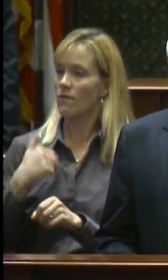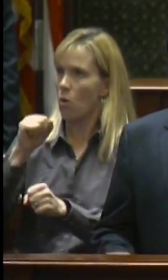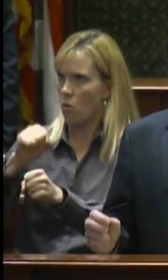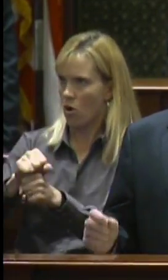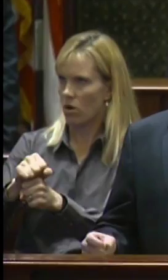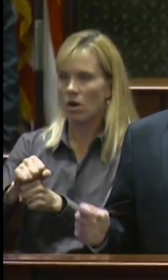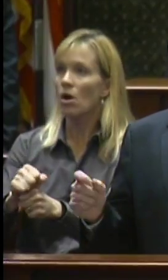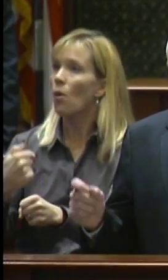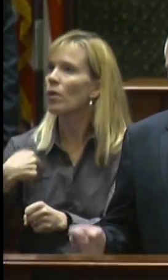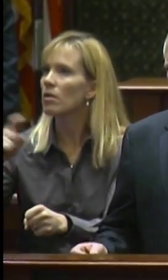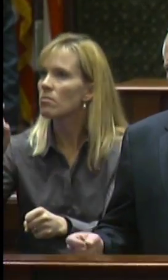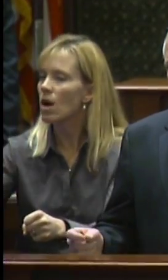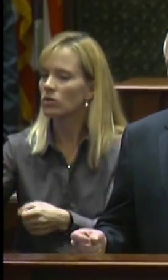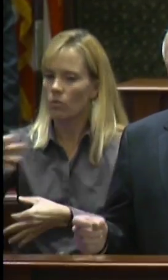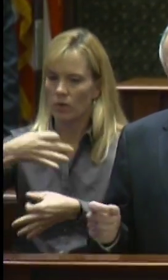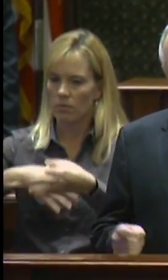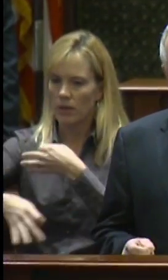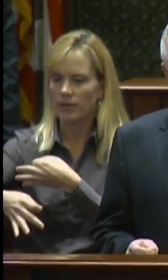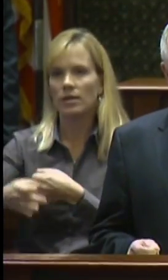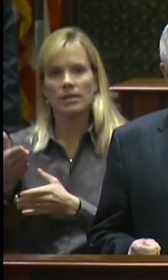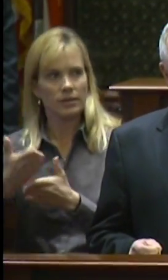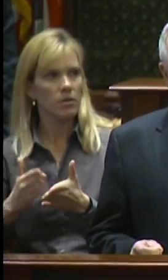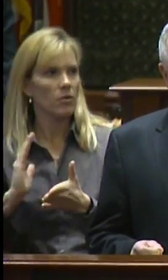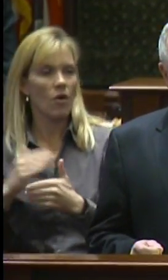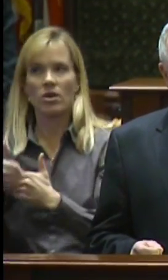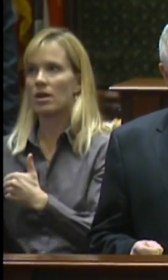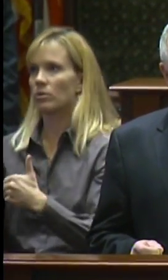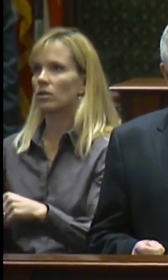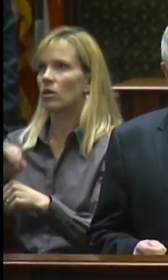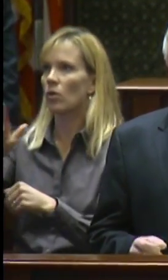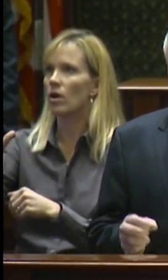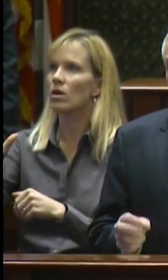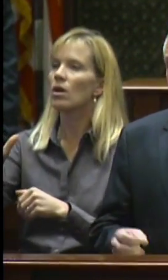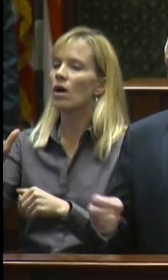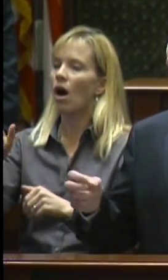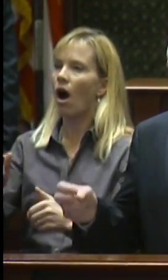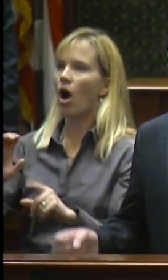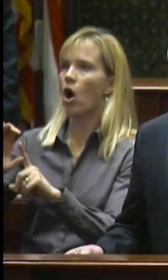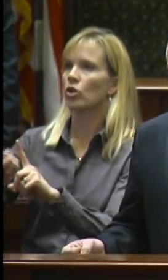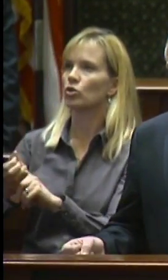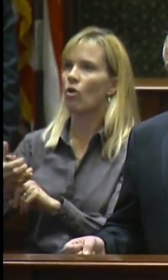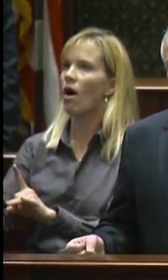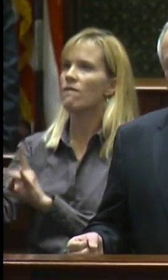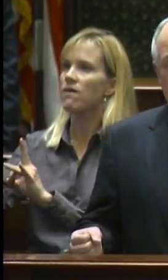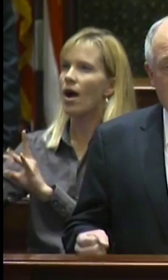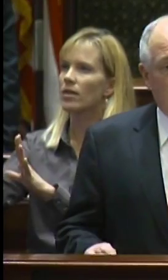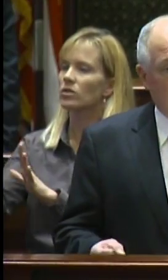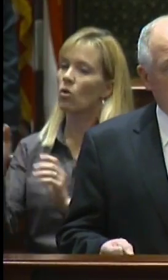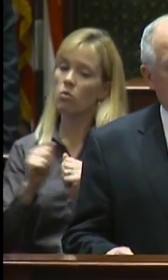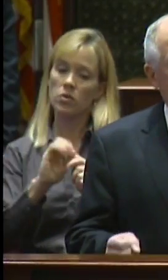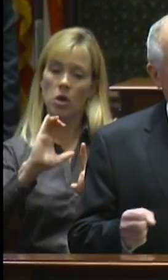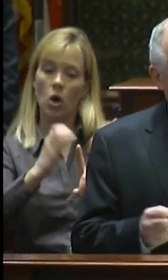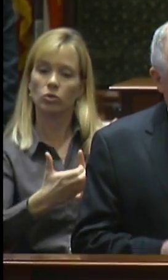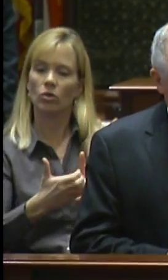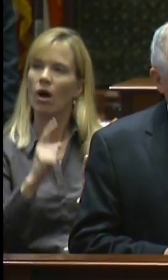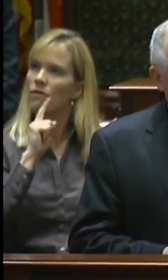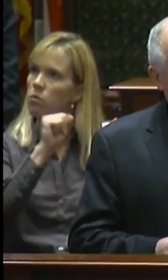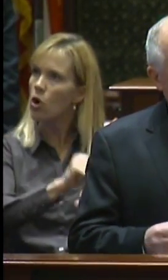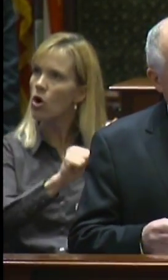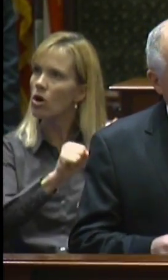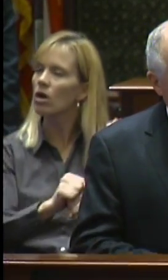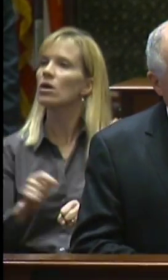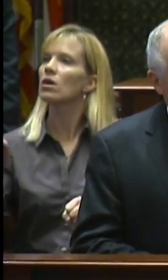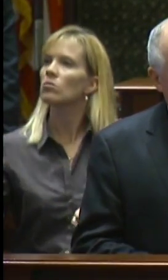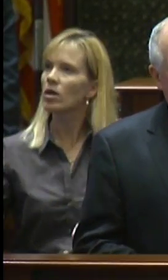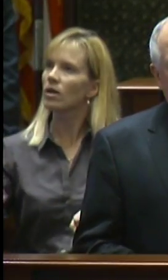work. We have to replace, in some of our neighborhoods in Illinois, a culture of violence with a culture of work. And